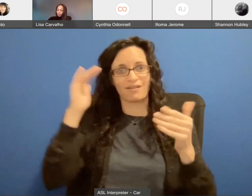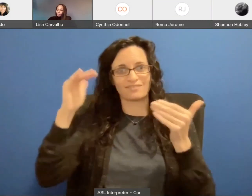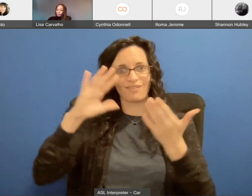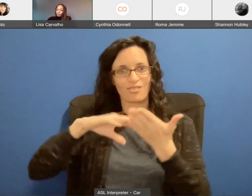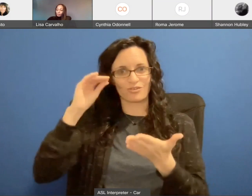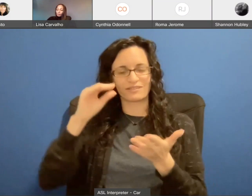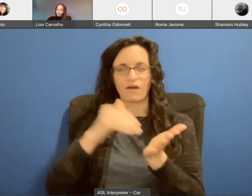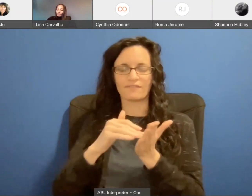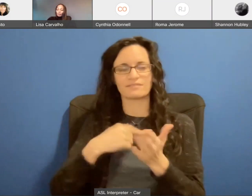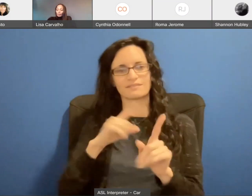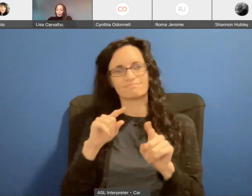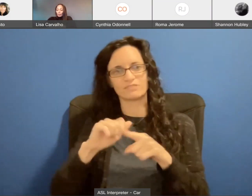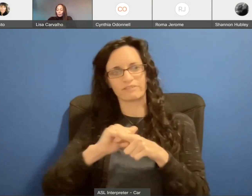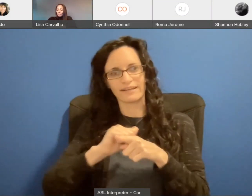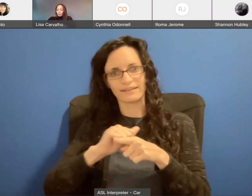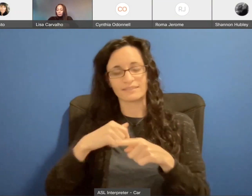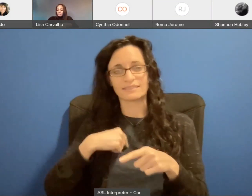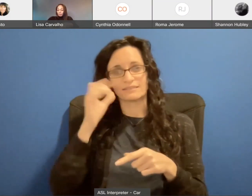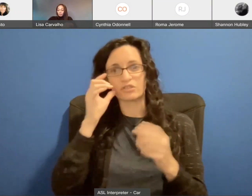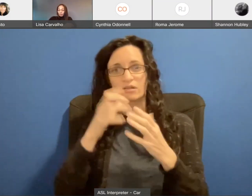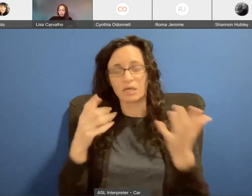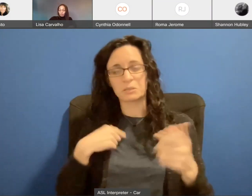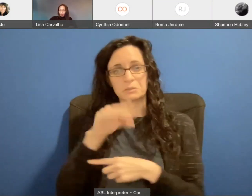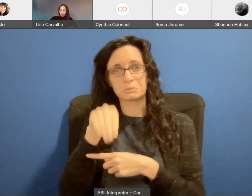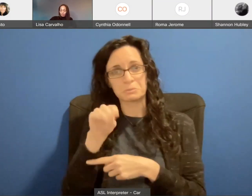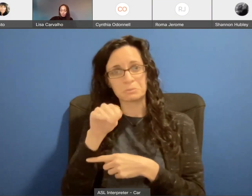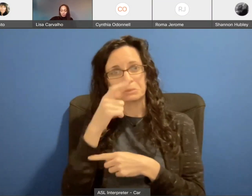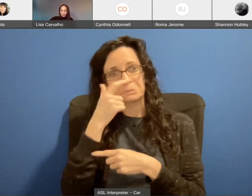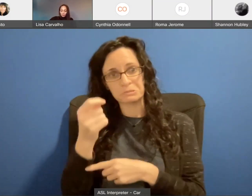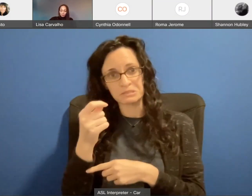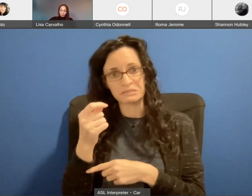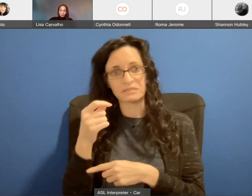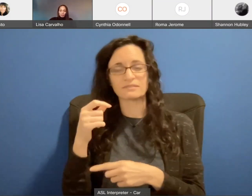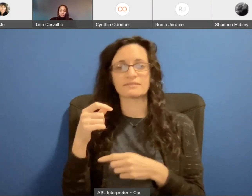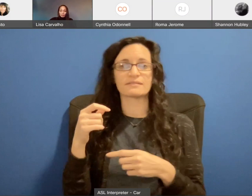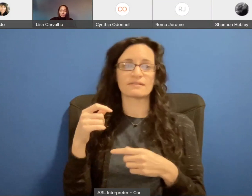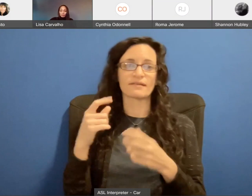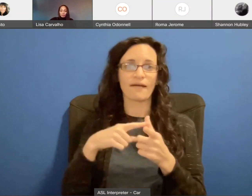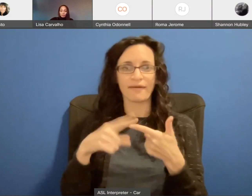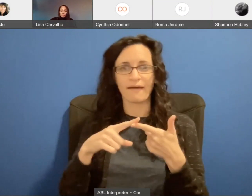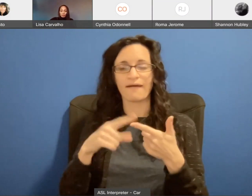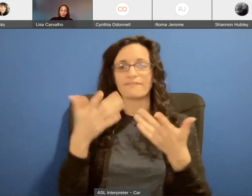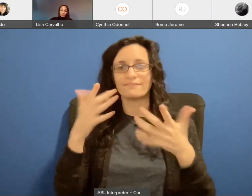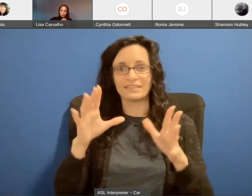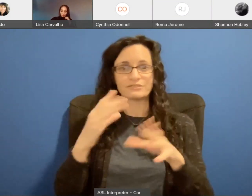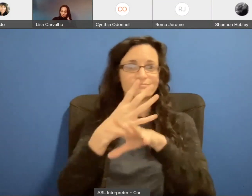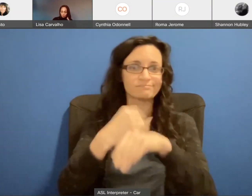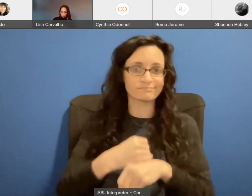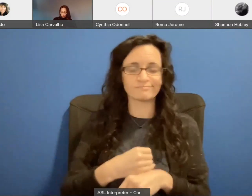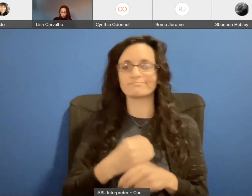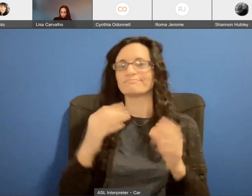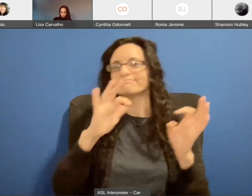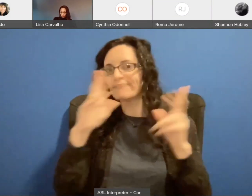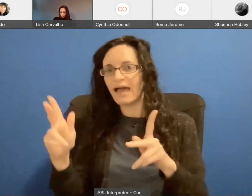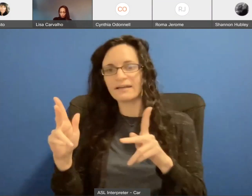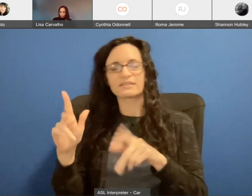go to trainings and I hear lots of stuff. I'm thinking, that's interesting. And then you get right back into your emails and your other stuff, and stuff's gone